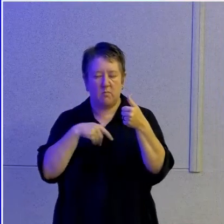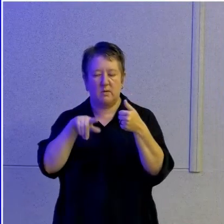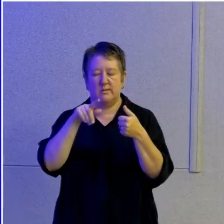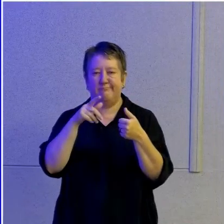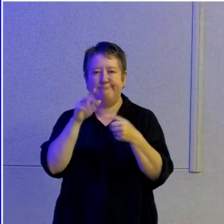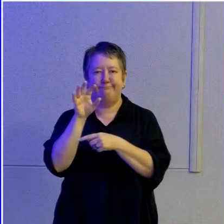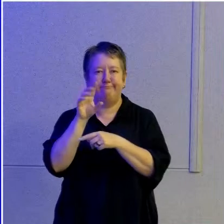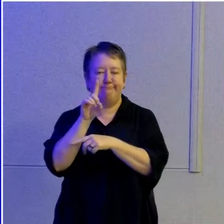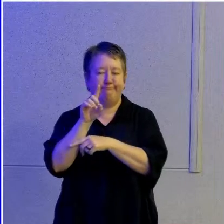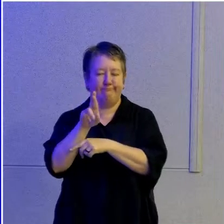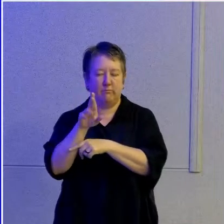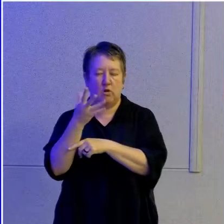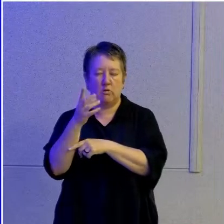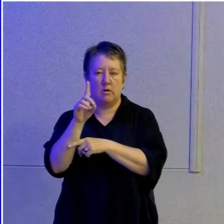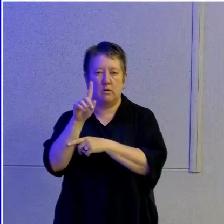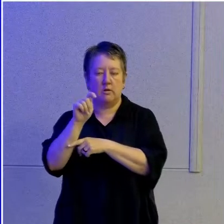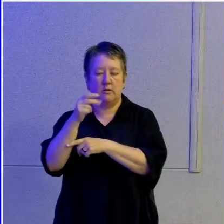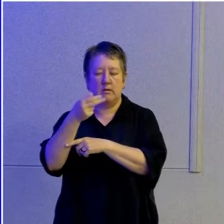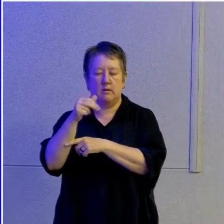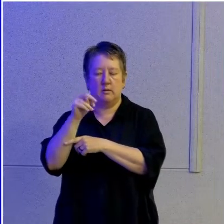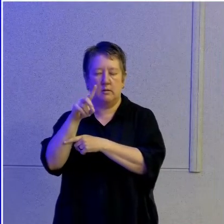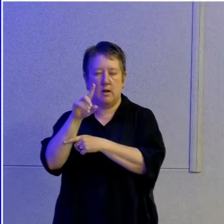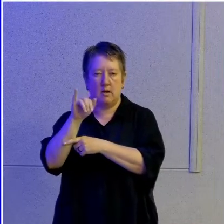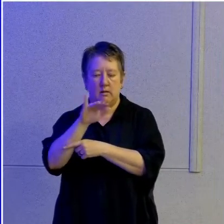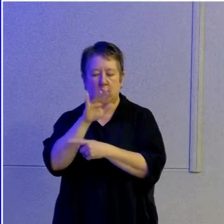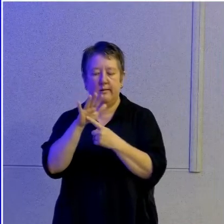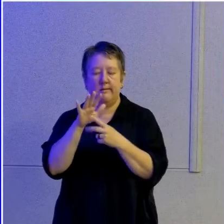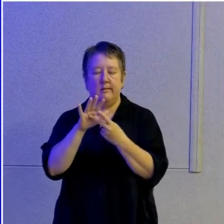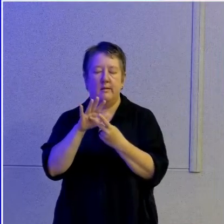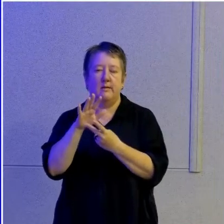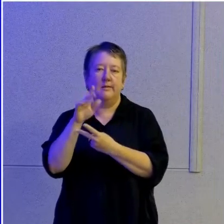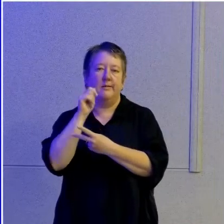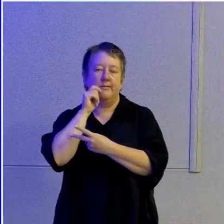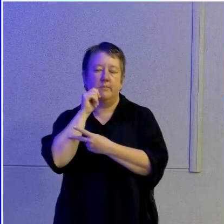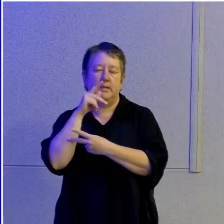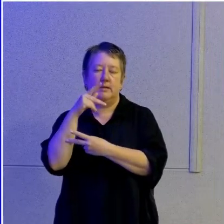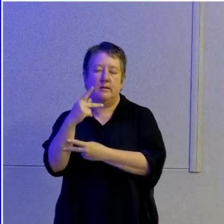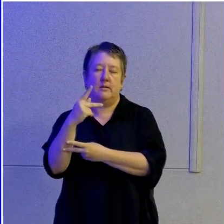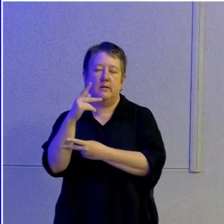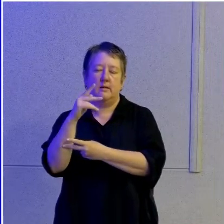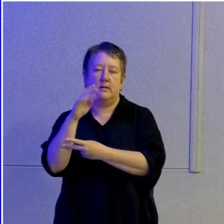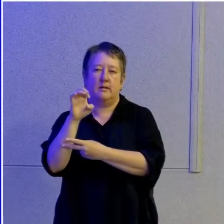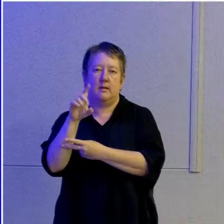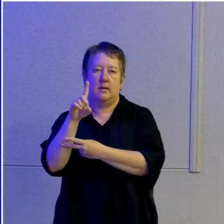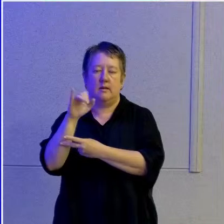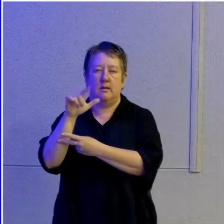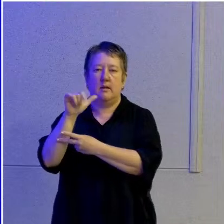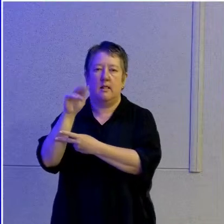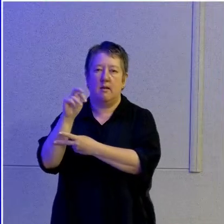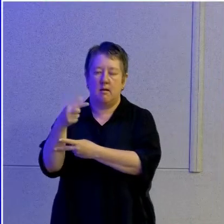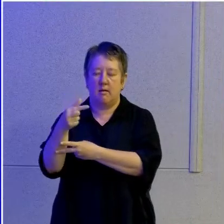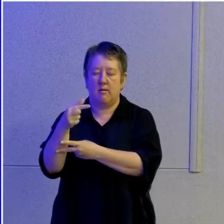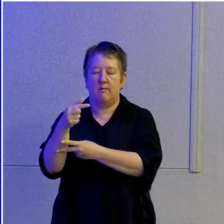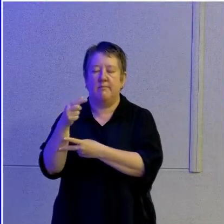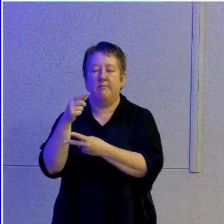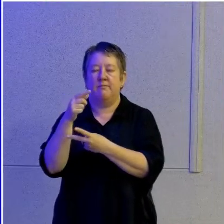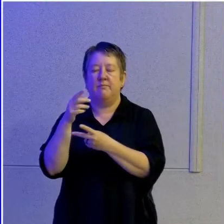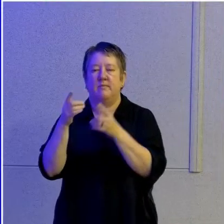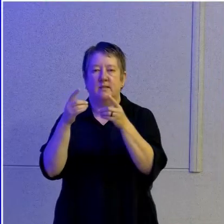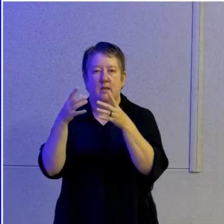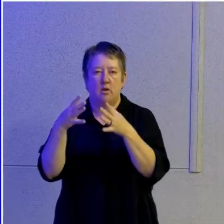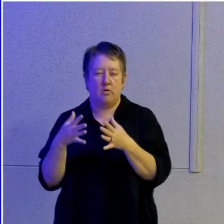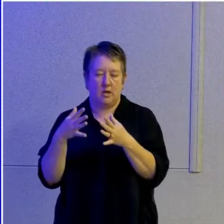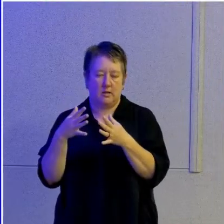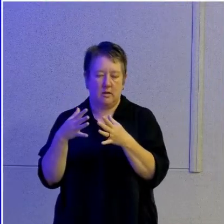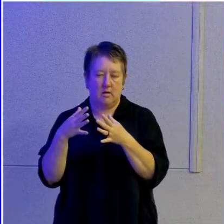Mugwebi, Mr. Kidirang Wakile, Director of Accelerators and Technology at